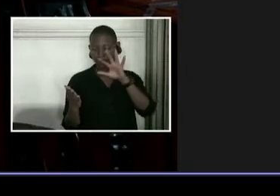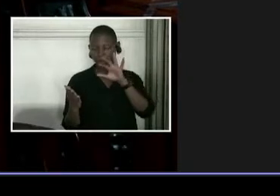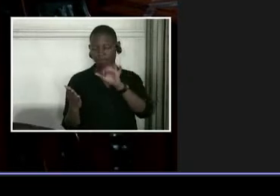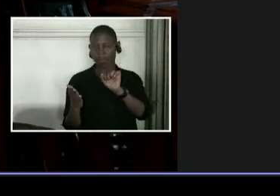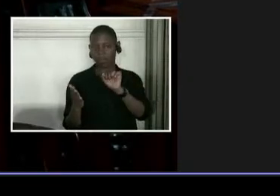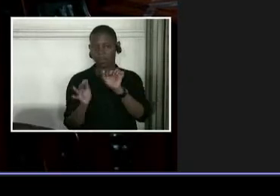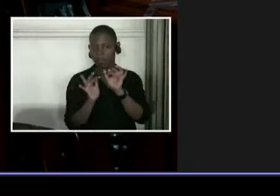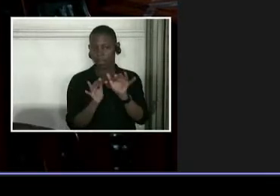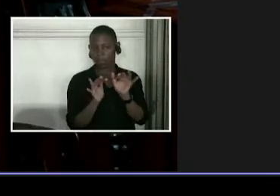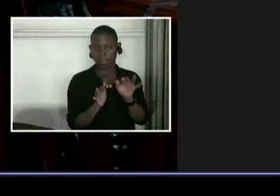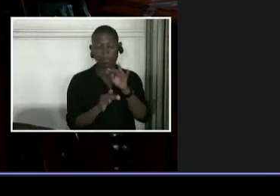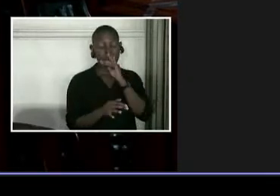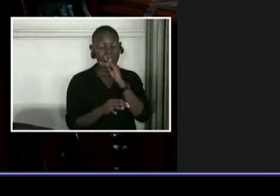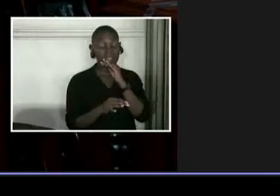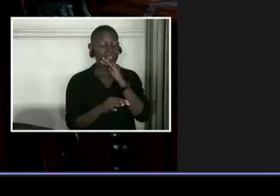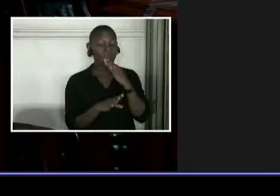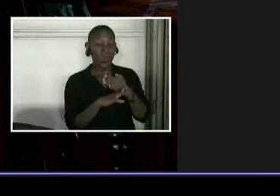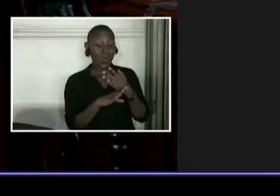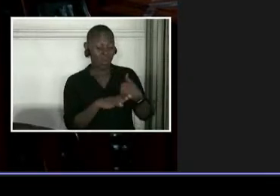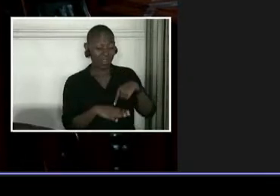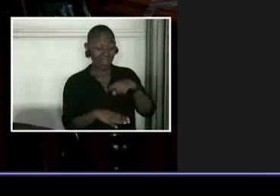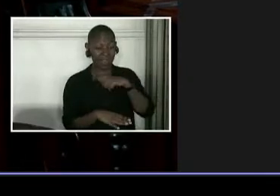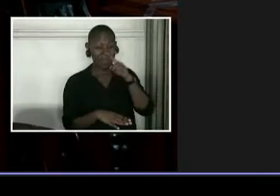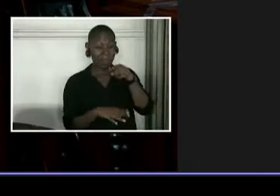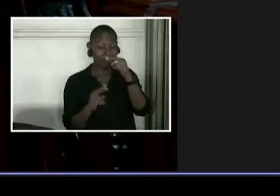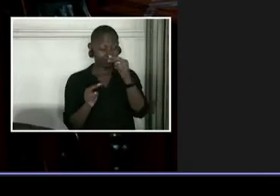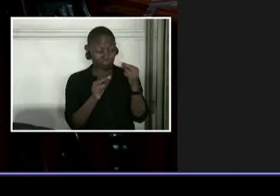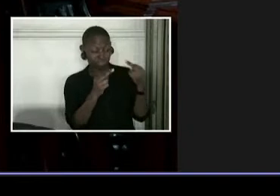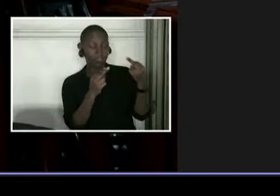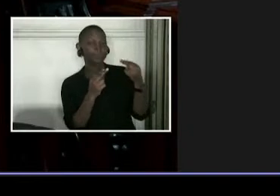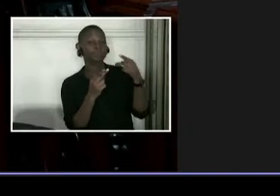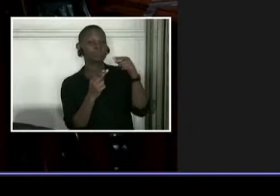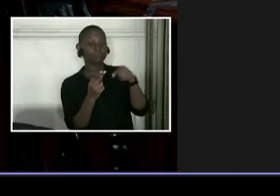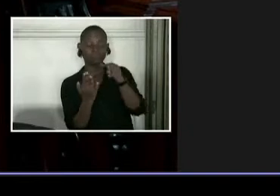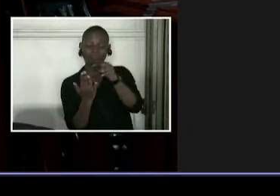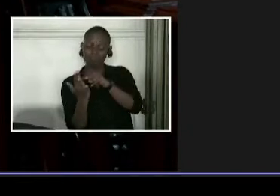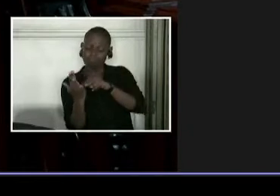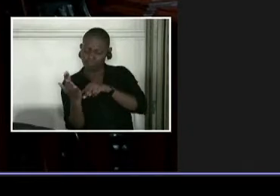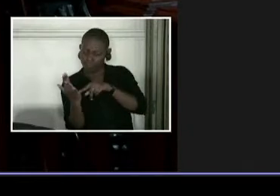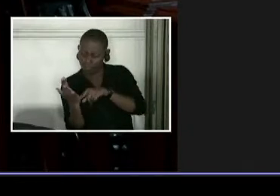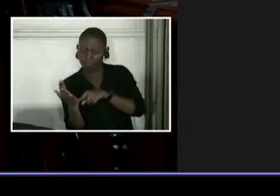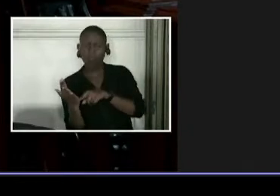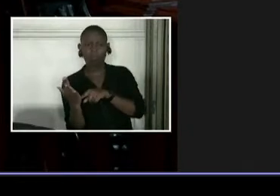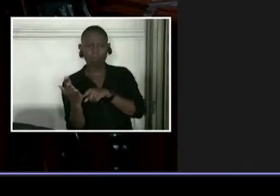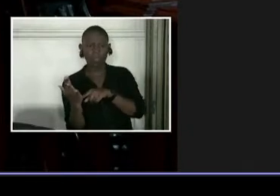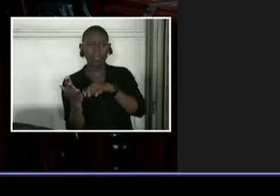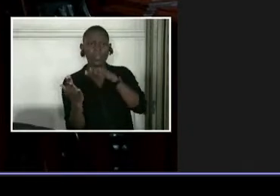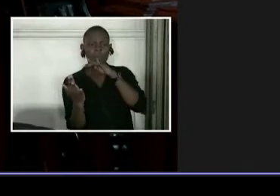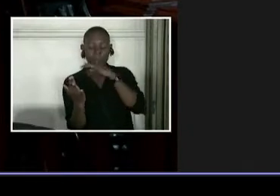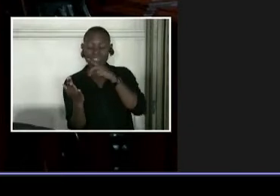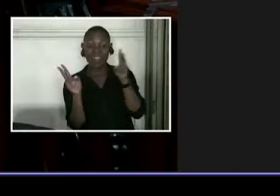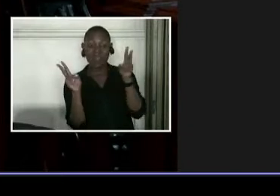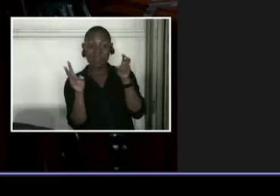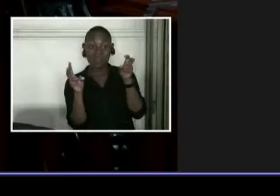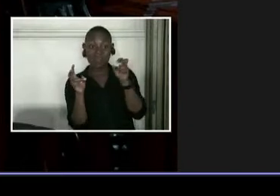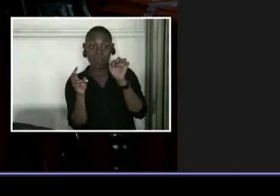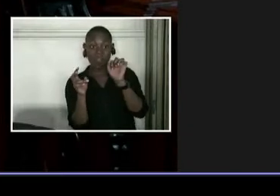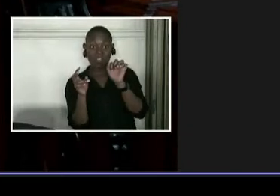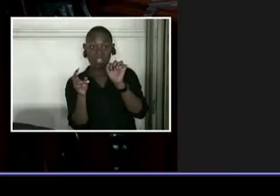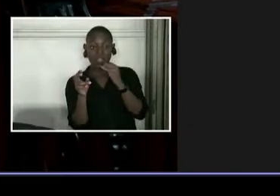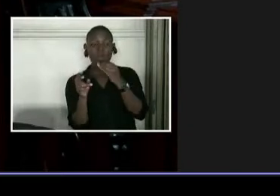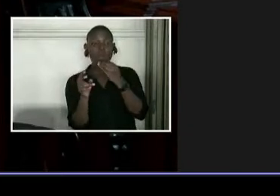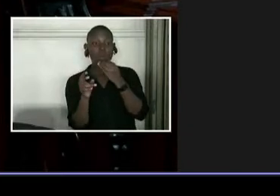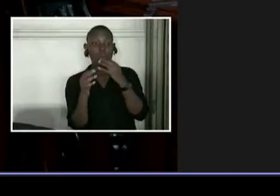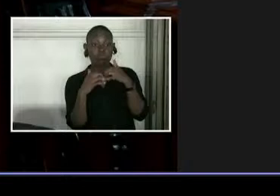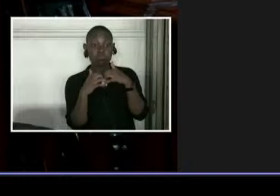our work must be viewed within the context of responding to the words of this pathfinder of our freedom, O.R. Tambo. We are